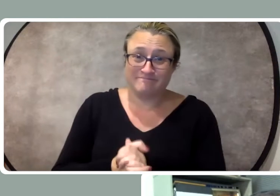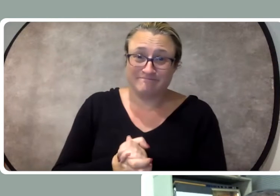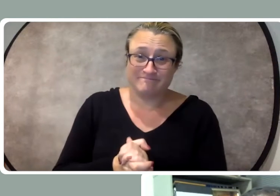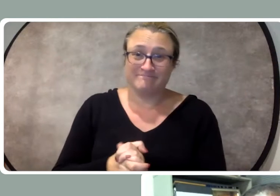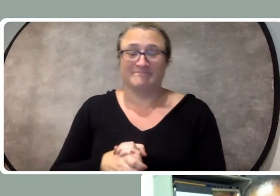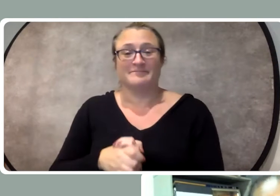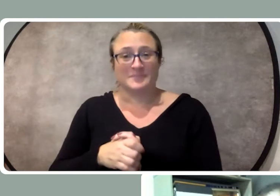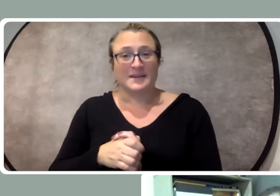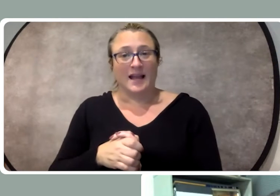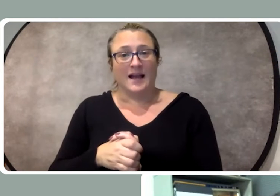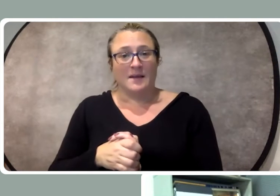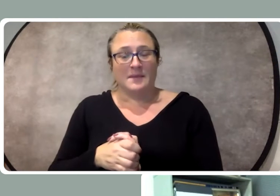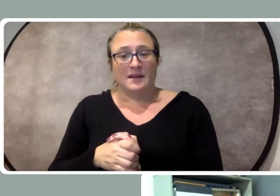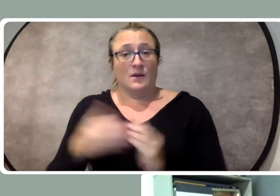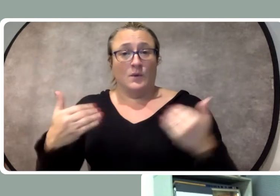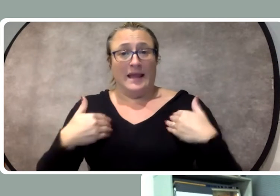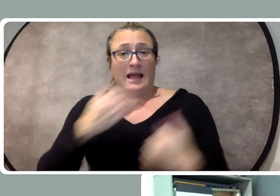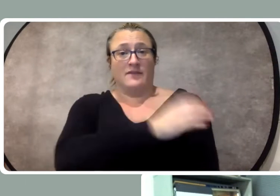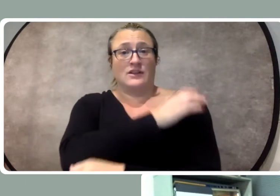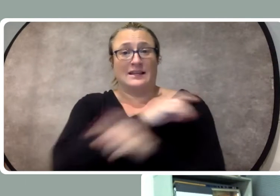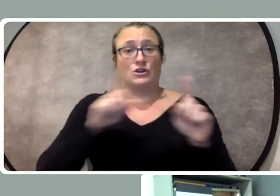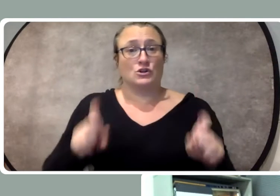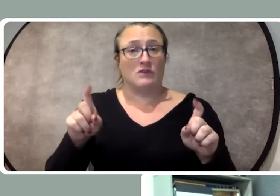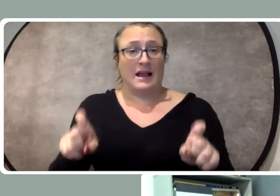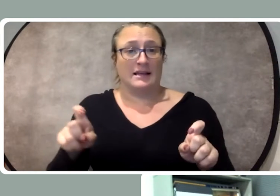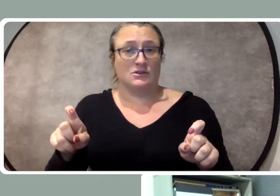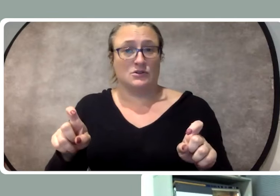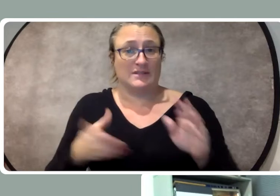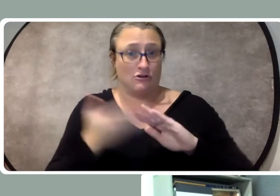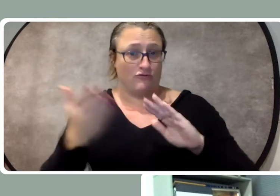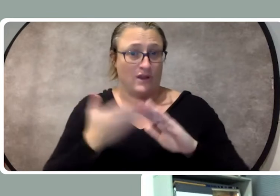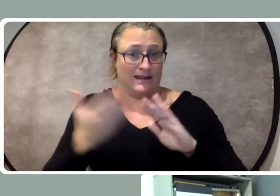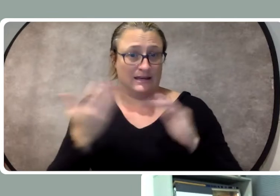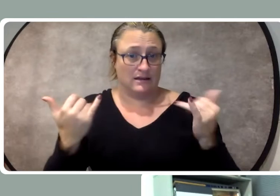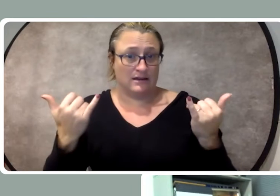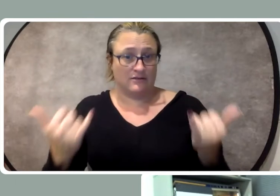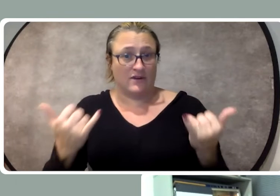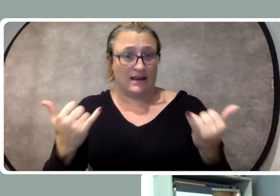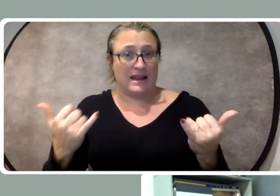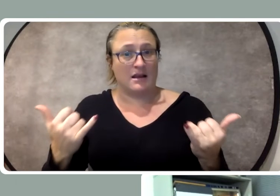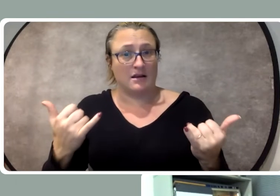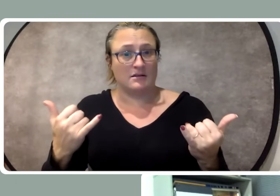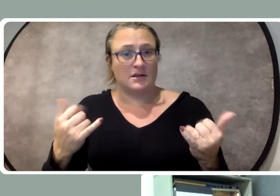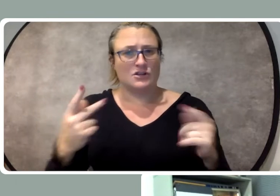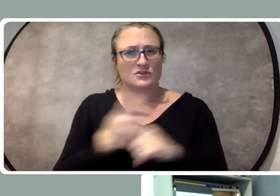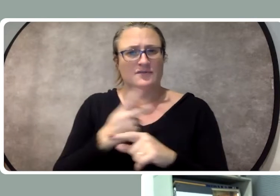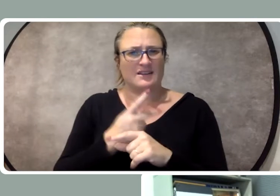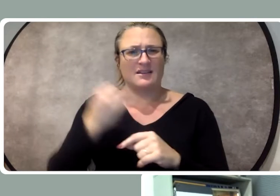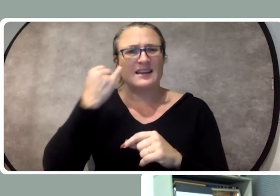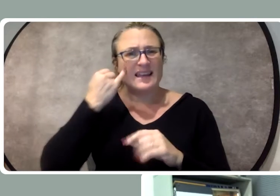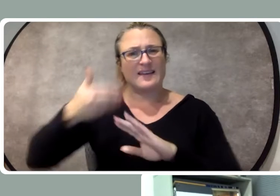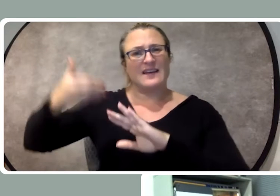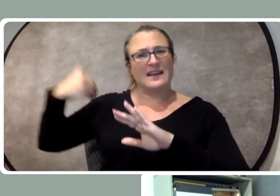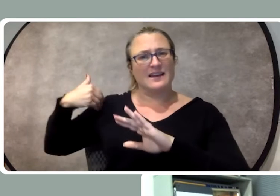So there is a clinical trial, there are clinical trials that are ongoing to figure out if patients didn't get